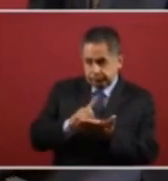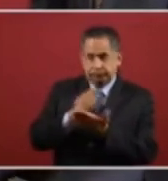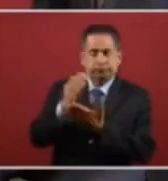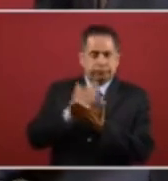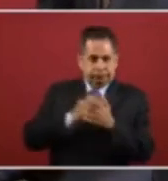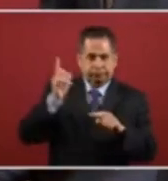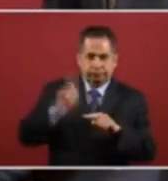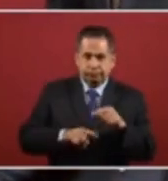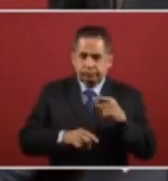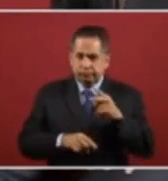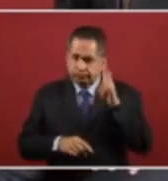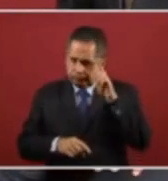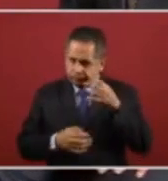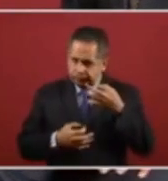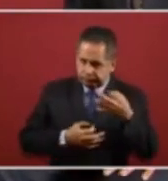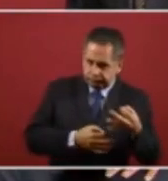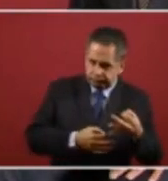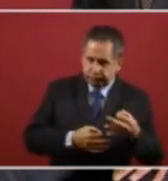regarding addictions.